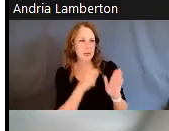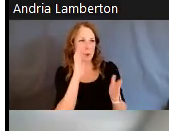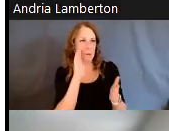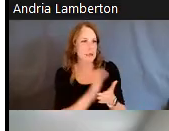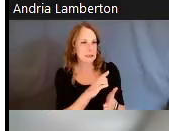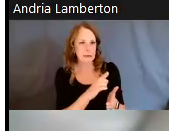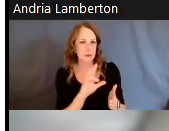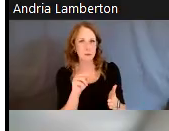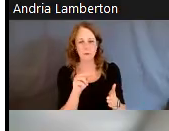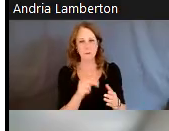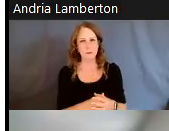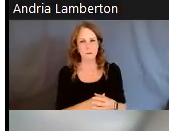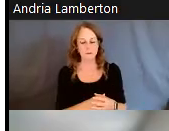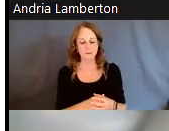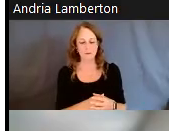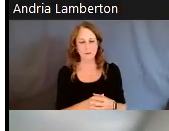believe them.